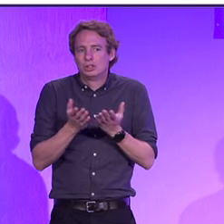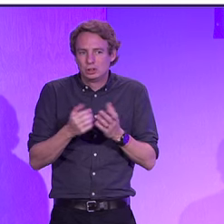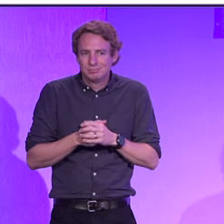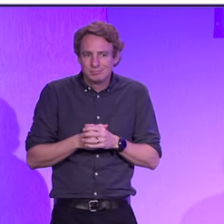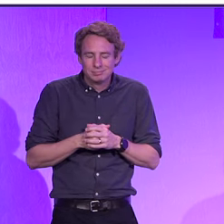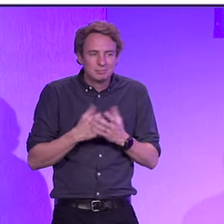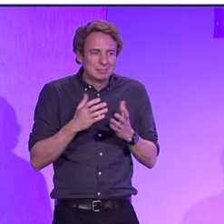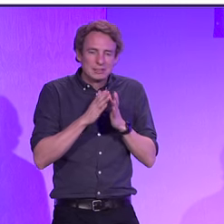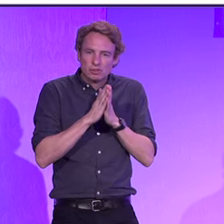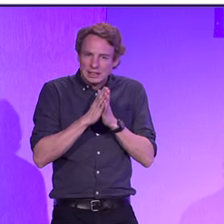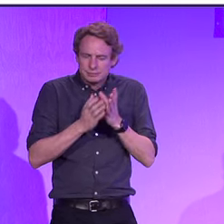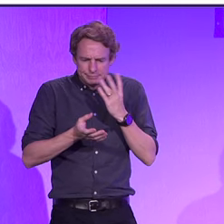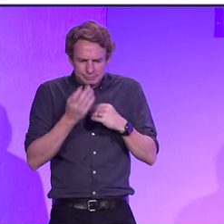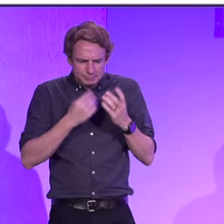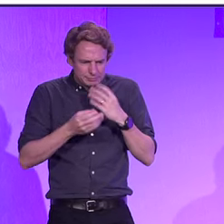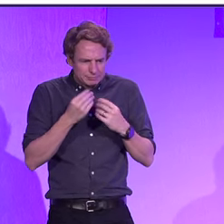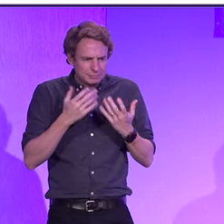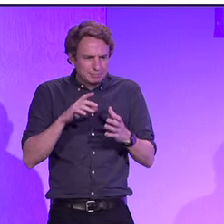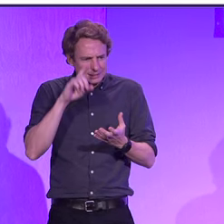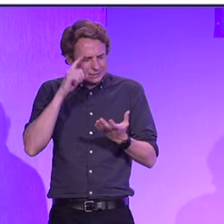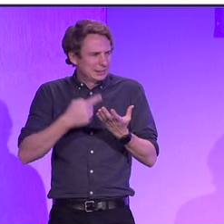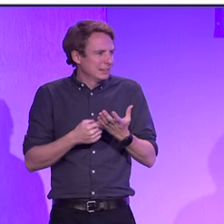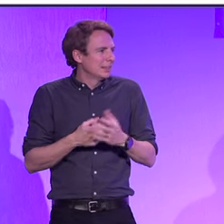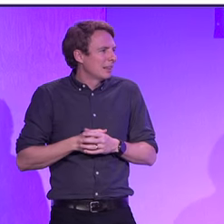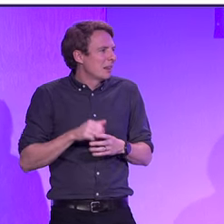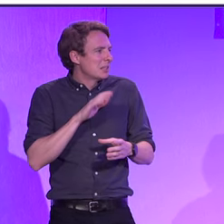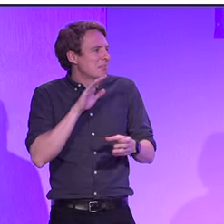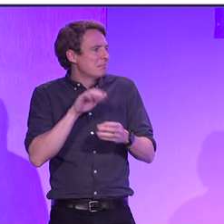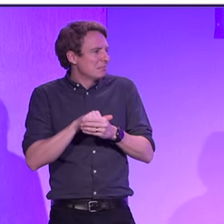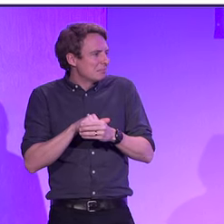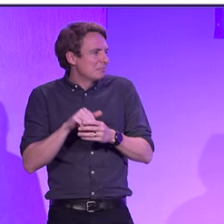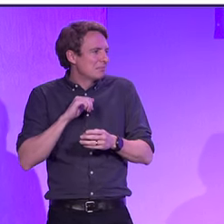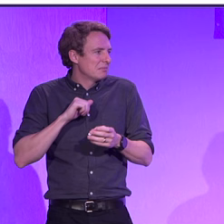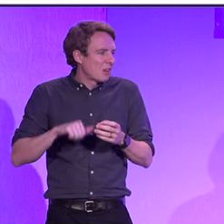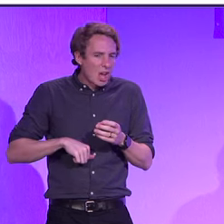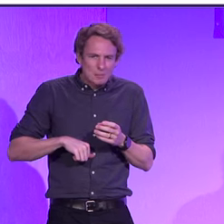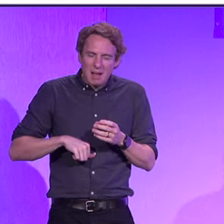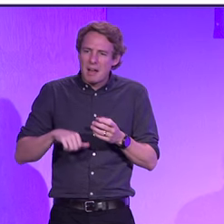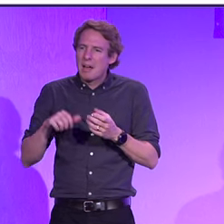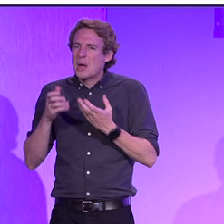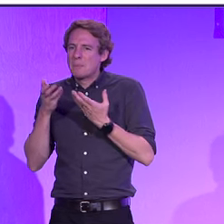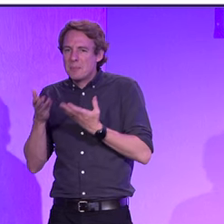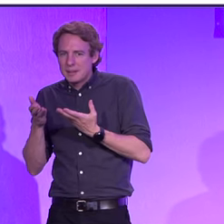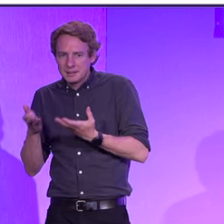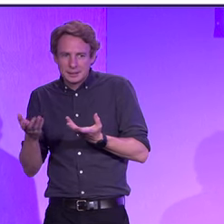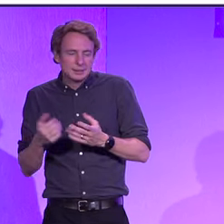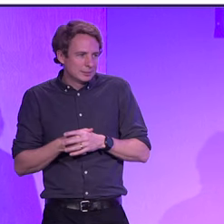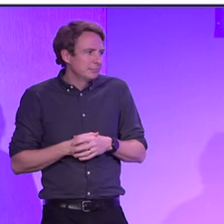arts school, and then I decided to kind of be a farmer or a baker. And baking worked out first,